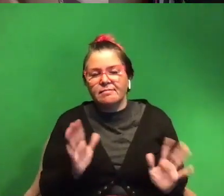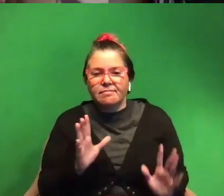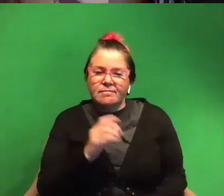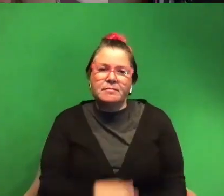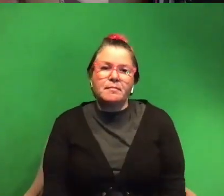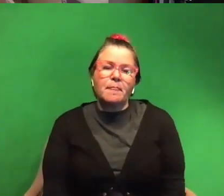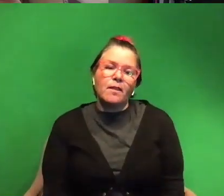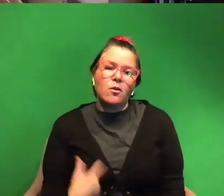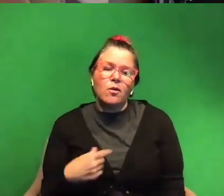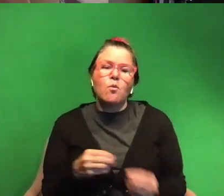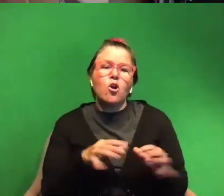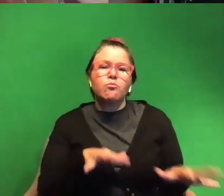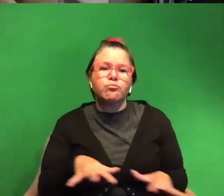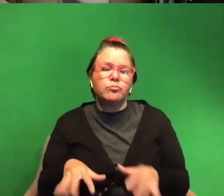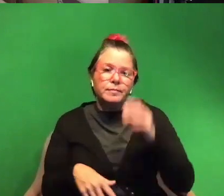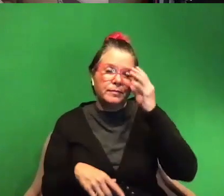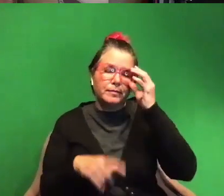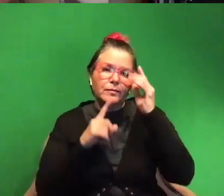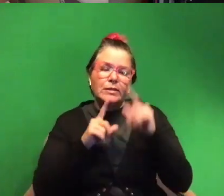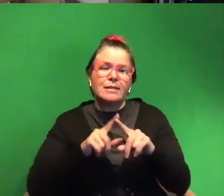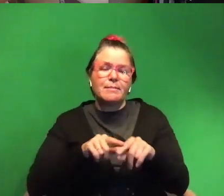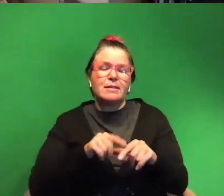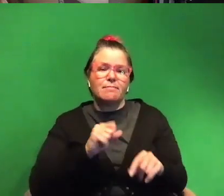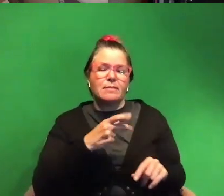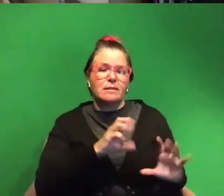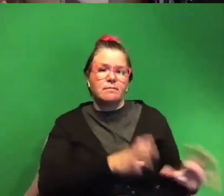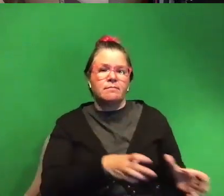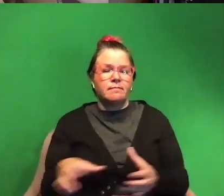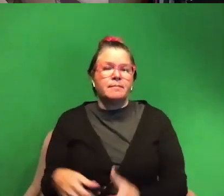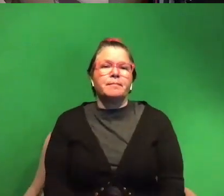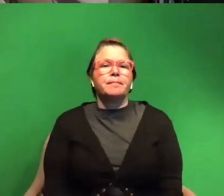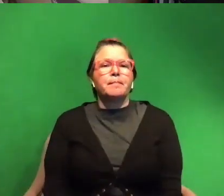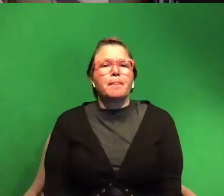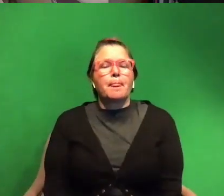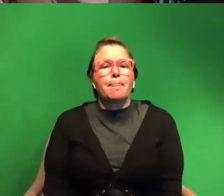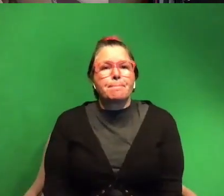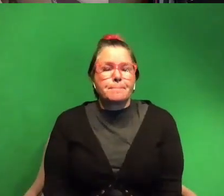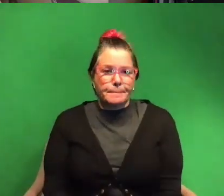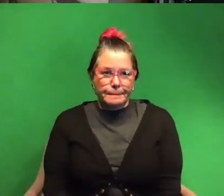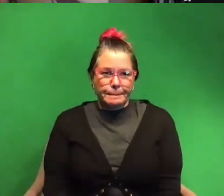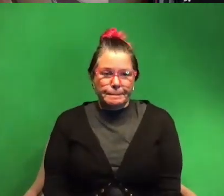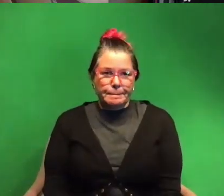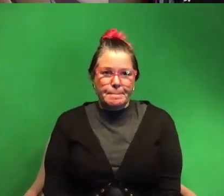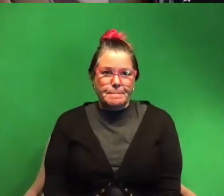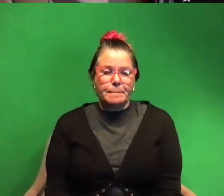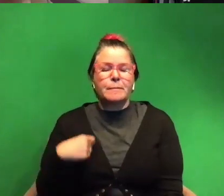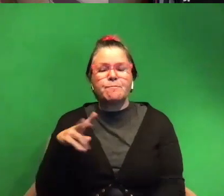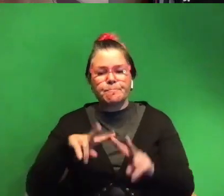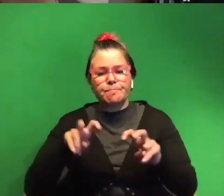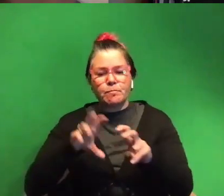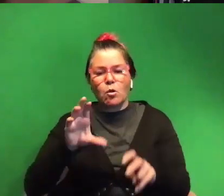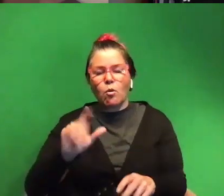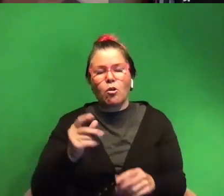kind of easygoing. So it really depends on the species. But yeah, if you look at a coral garden, and